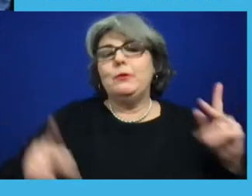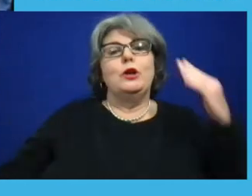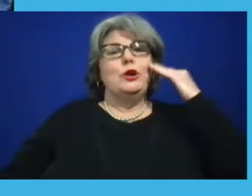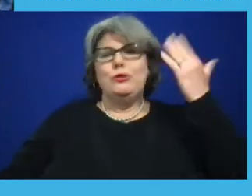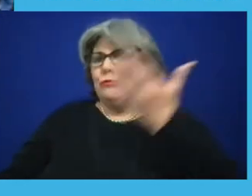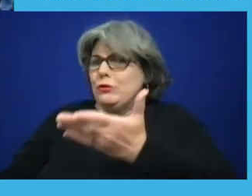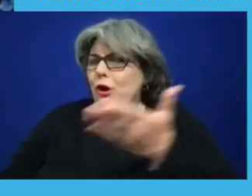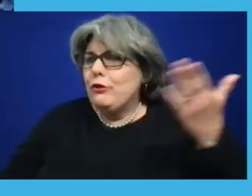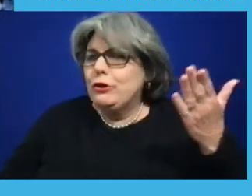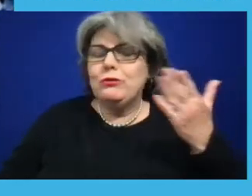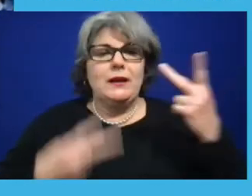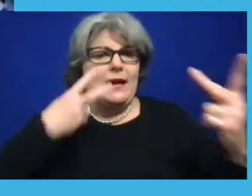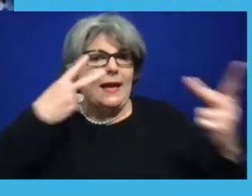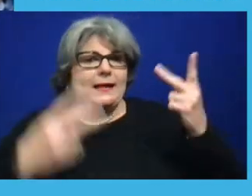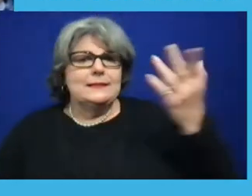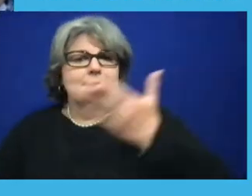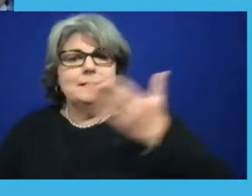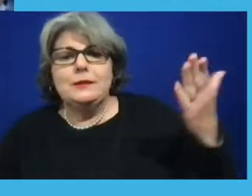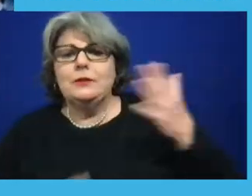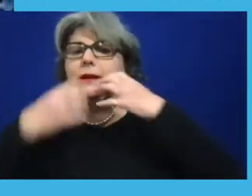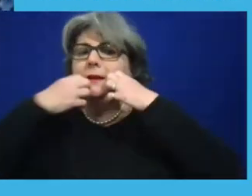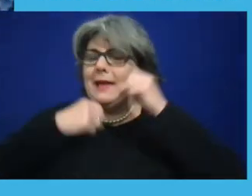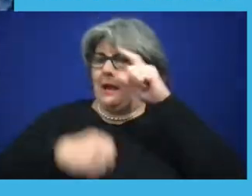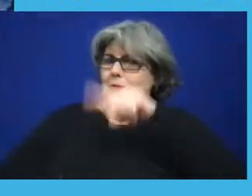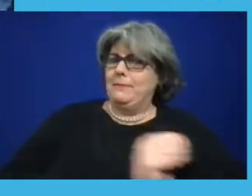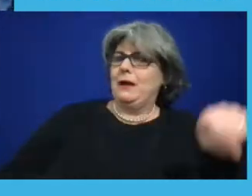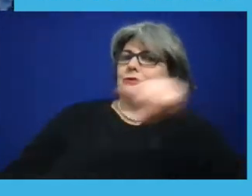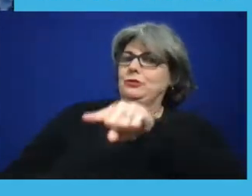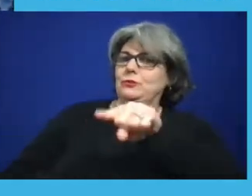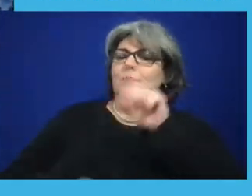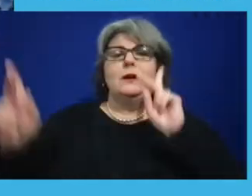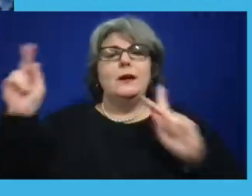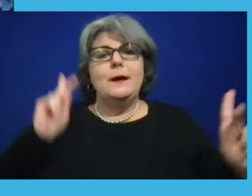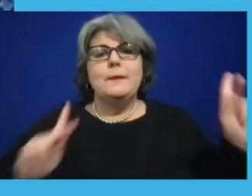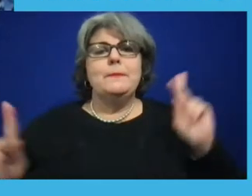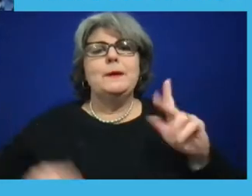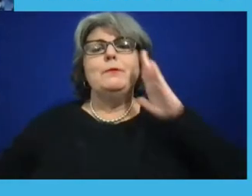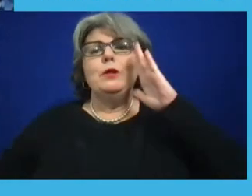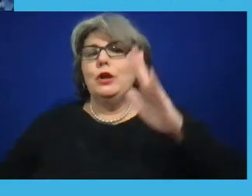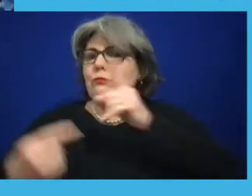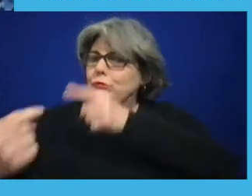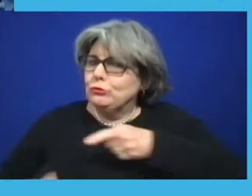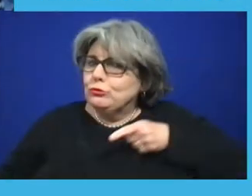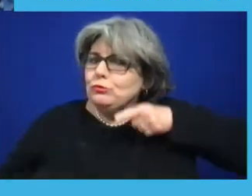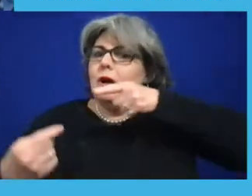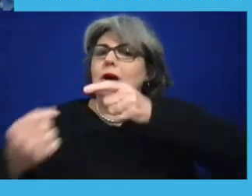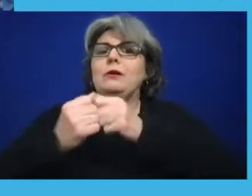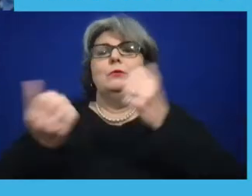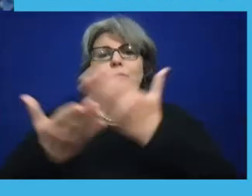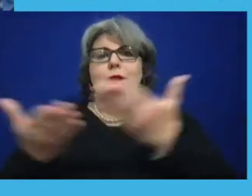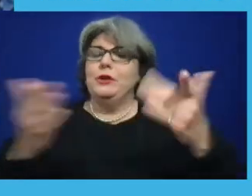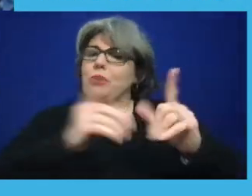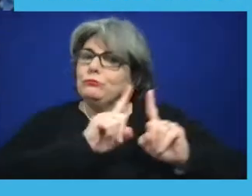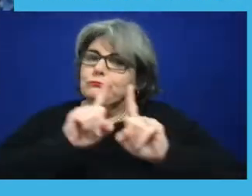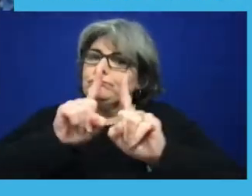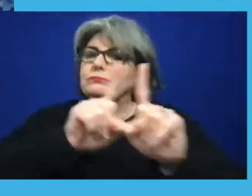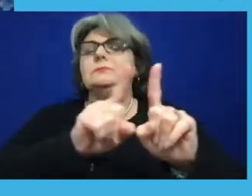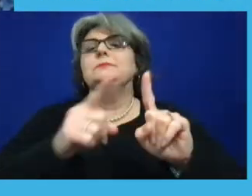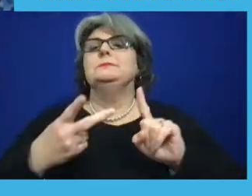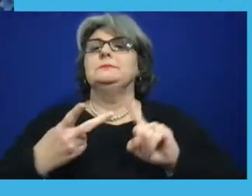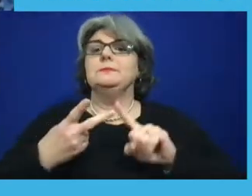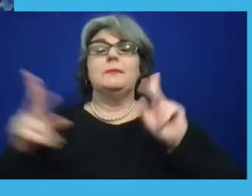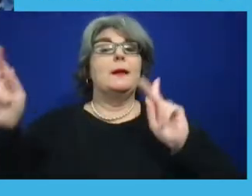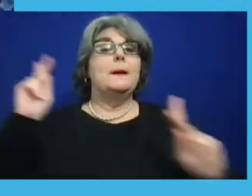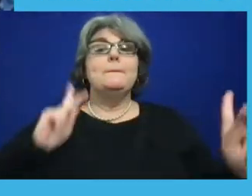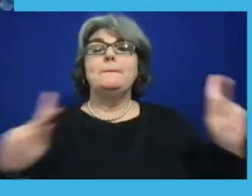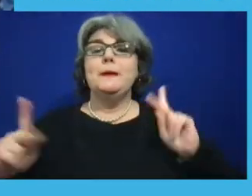And that starts with electing people who know you and see you and care about you, people who